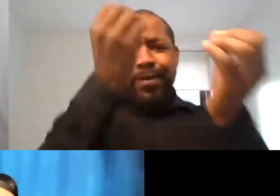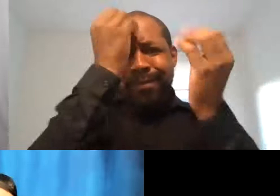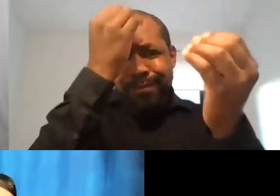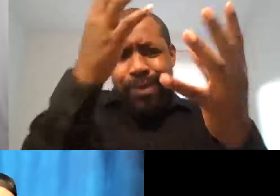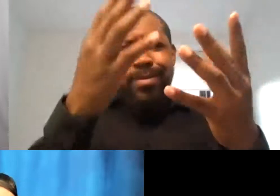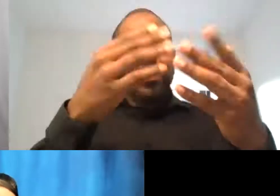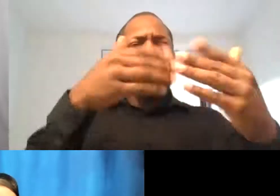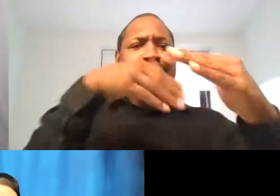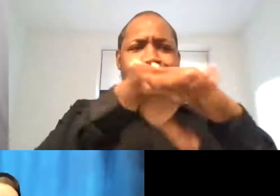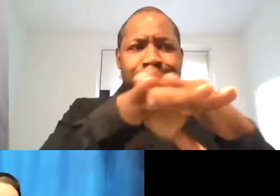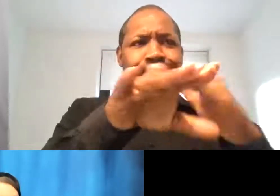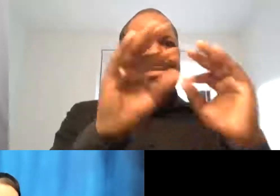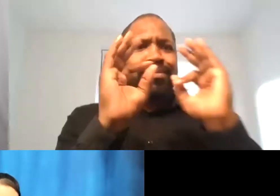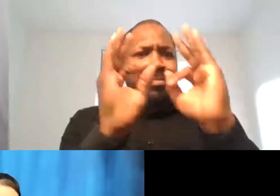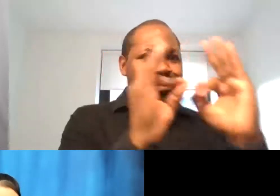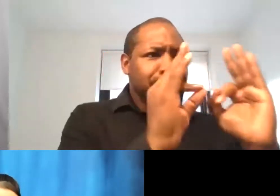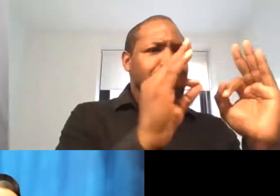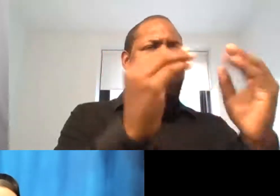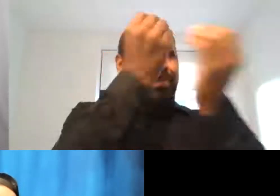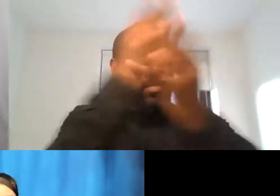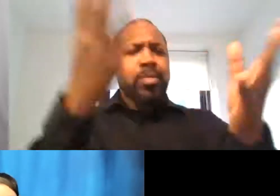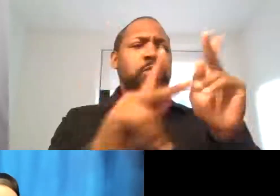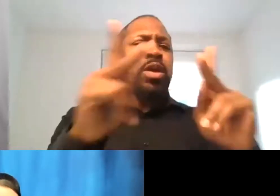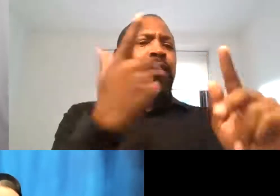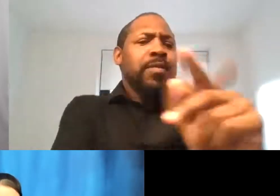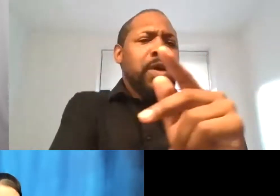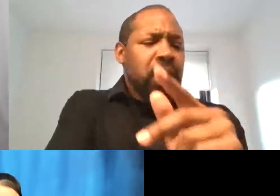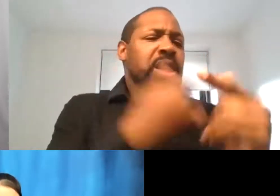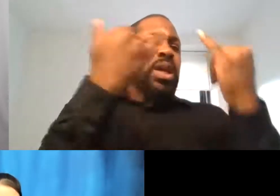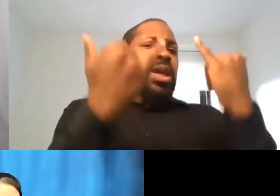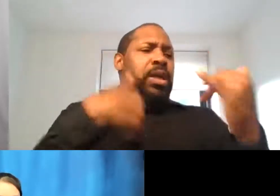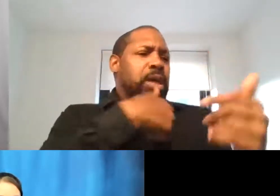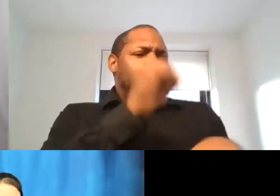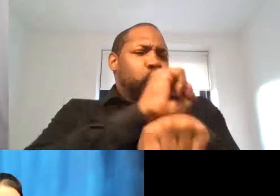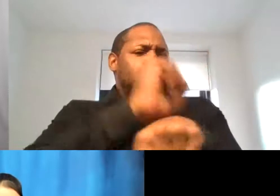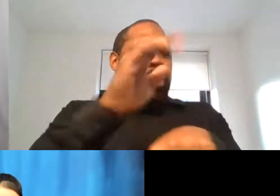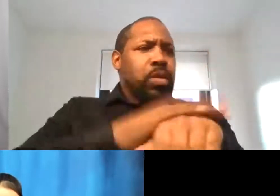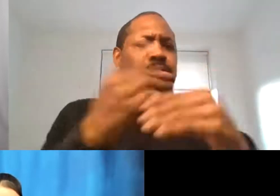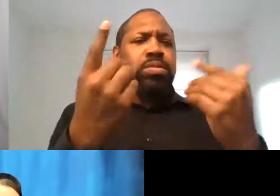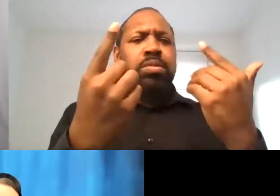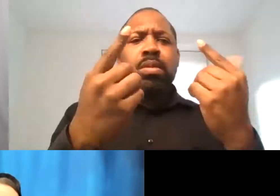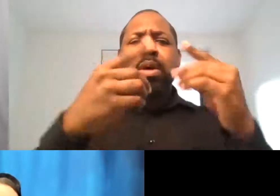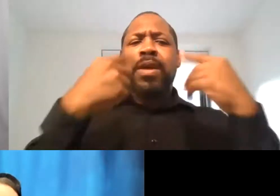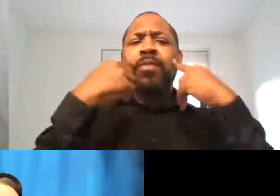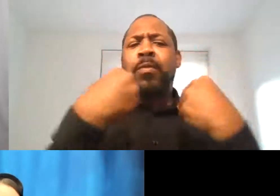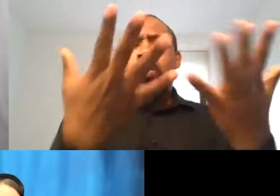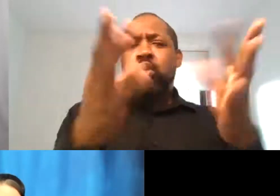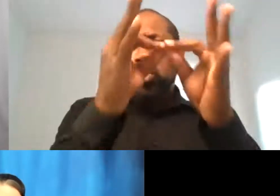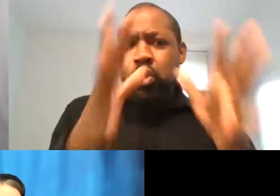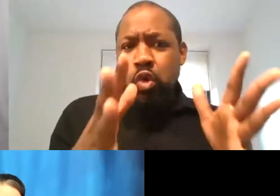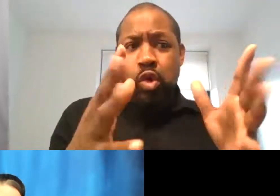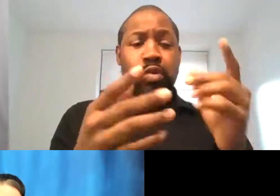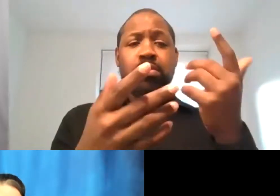Bear's been working a lot with getting information out, accessible to the public about vaccination. So we've been